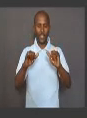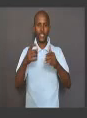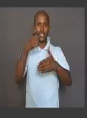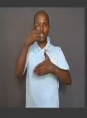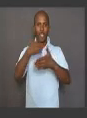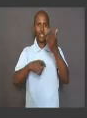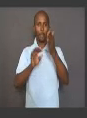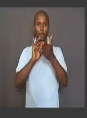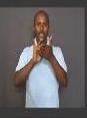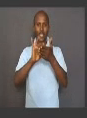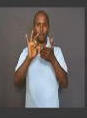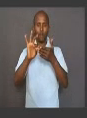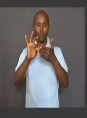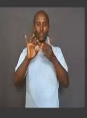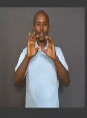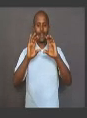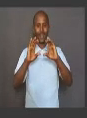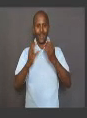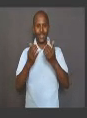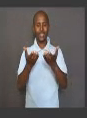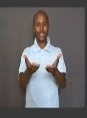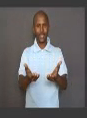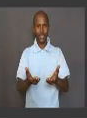the number of classes needed.